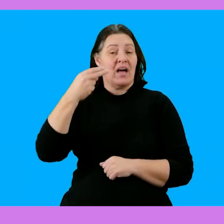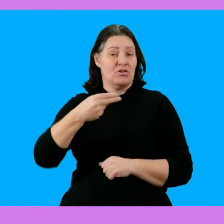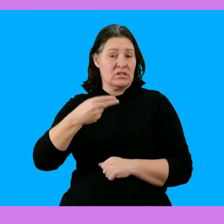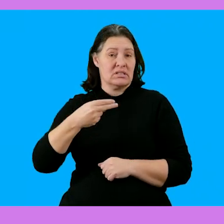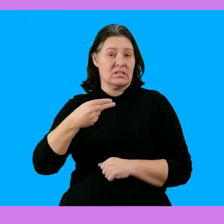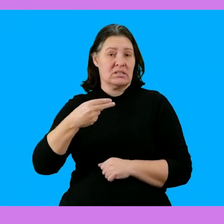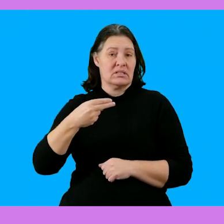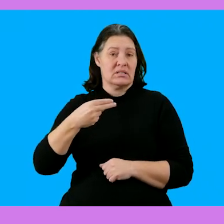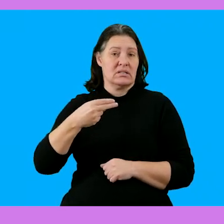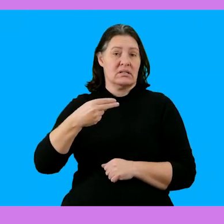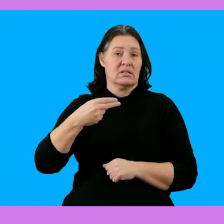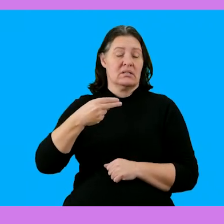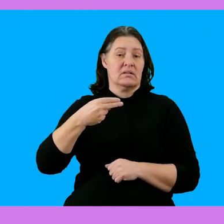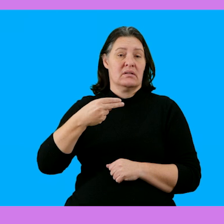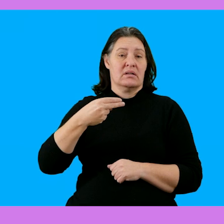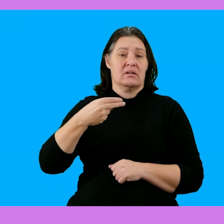210,570 rand.